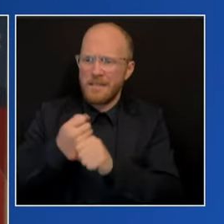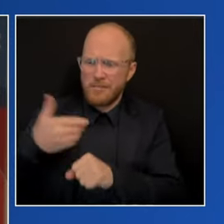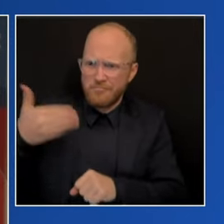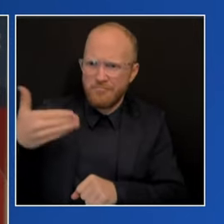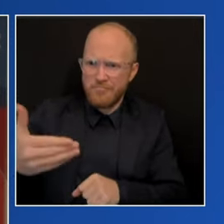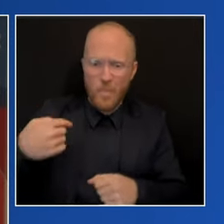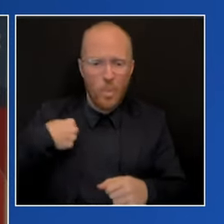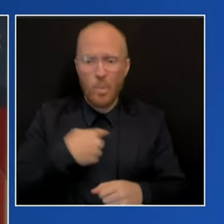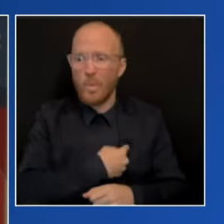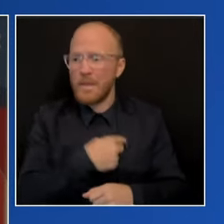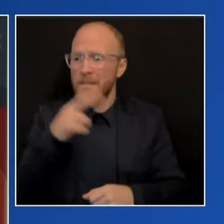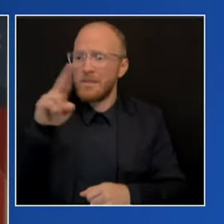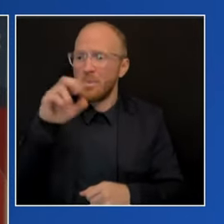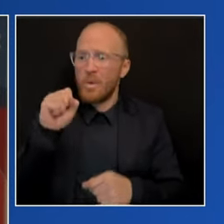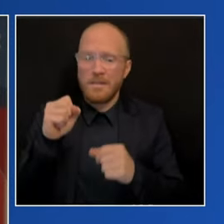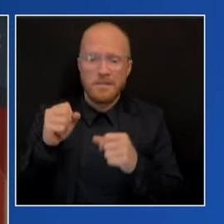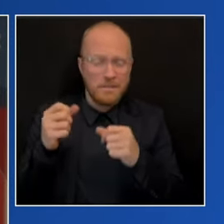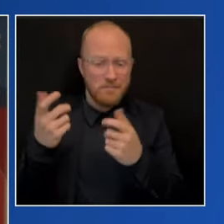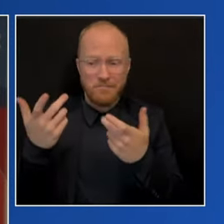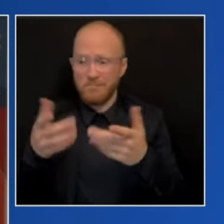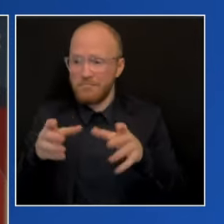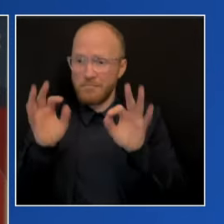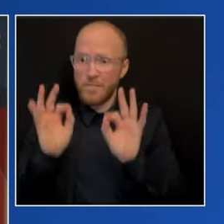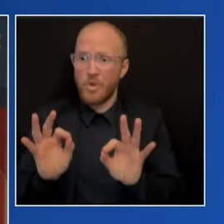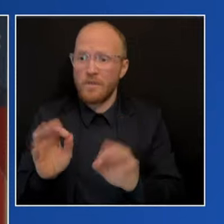perfect, but at our best,